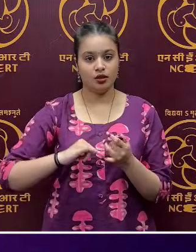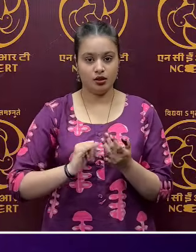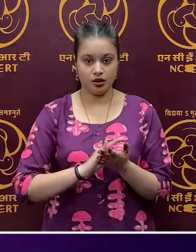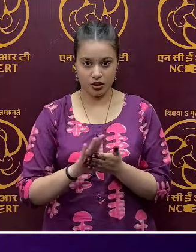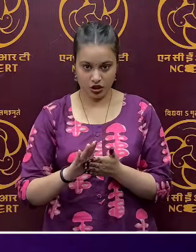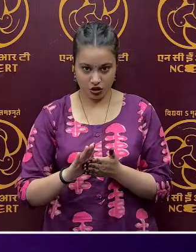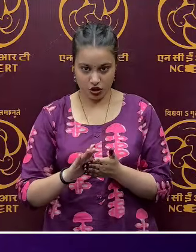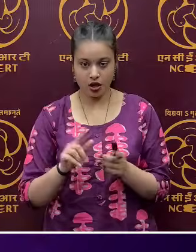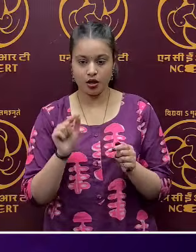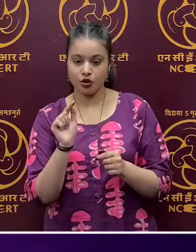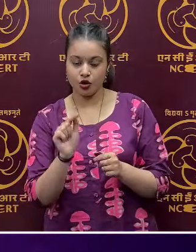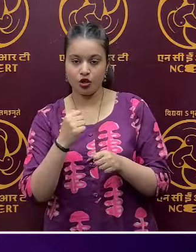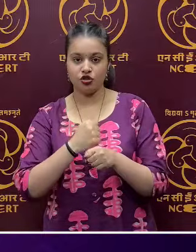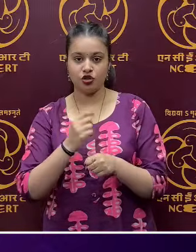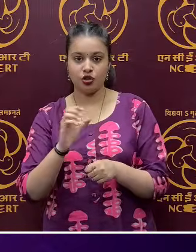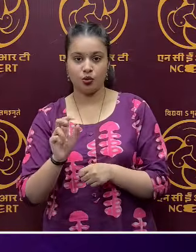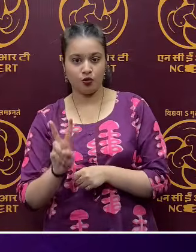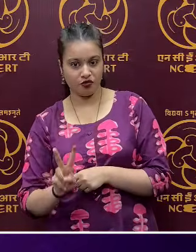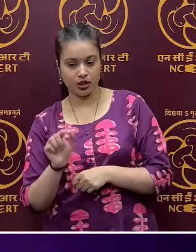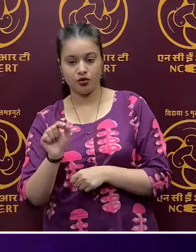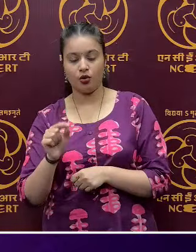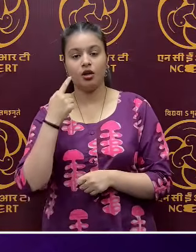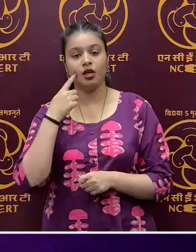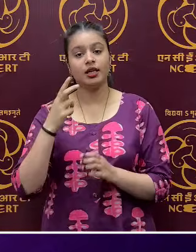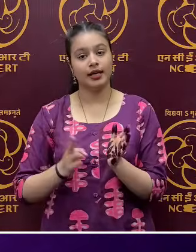diksha.gov.in is what you have to type. Let's do that.